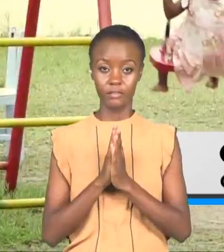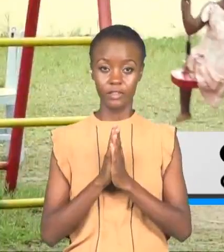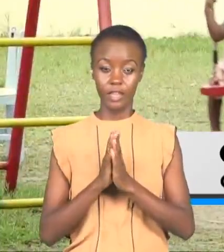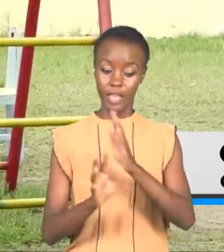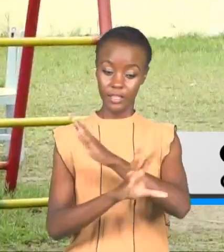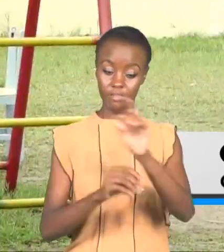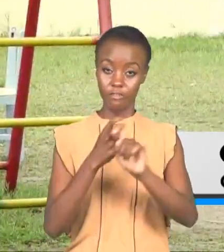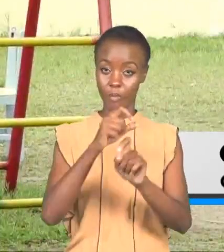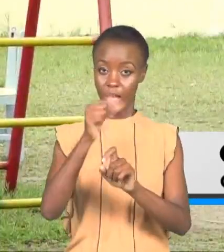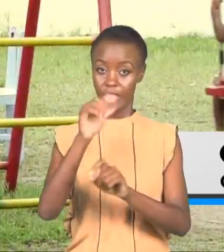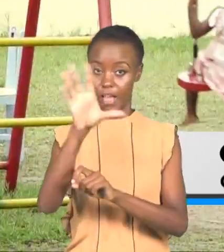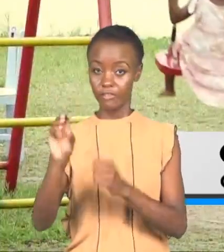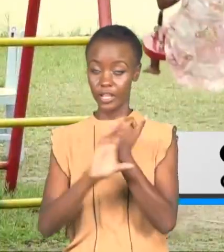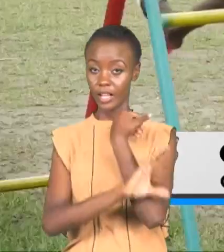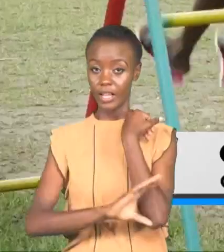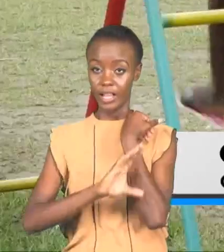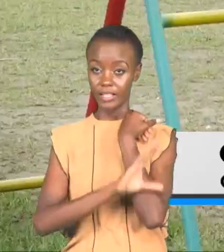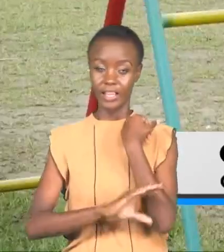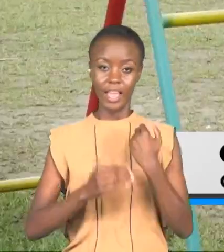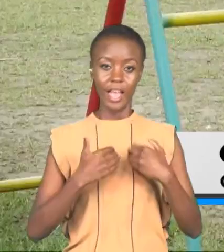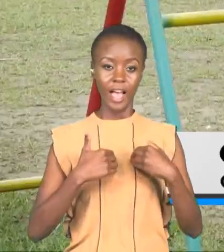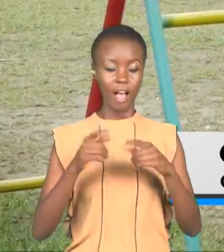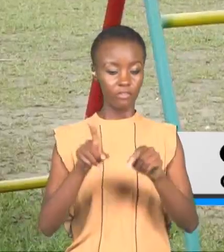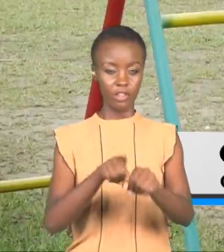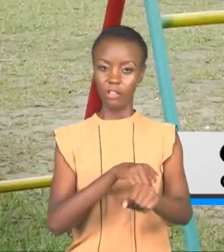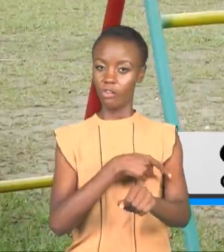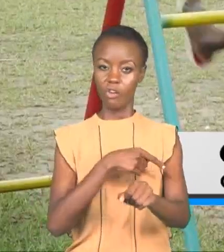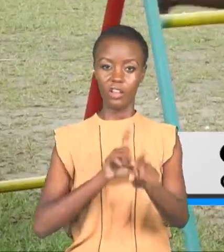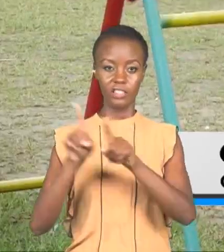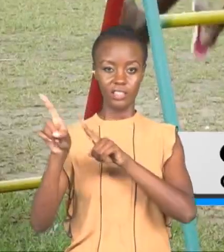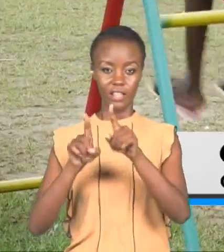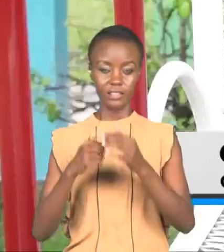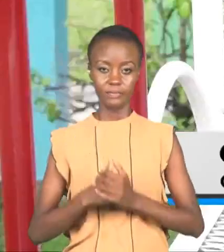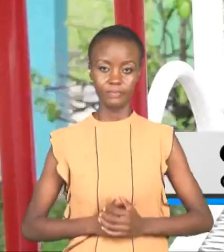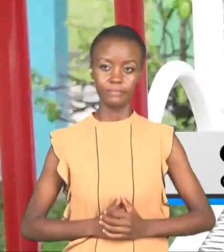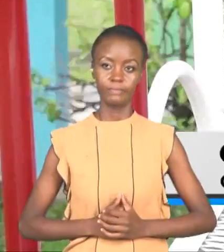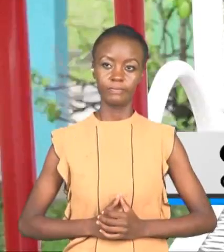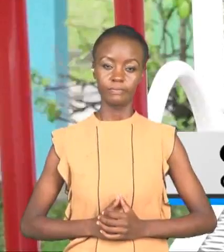other African countries, most endured long and perilous journeys being brought to Gabon.